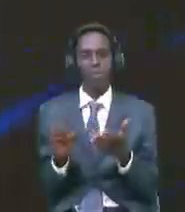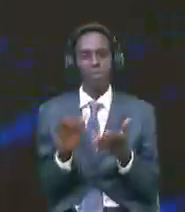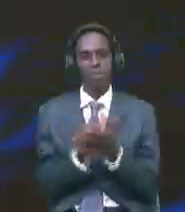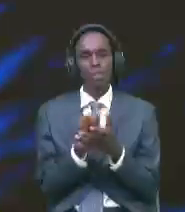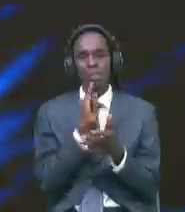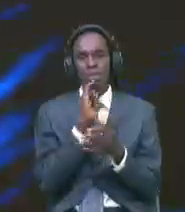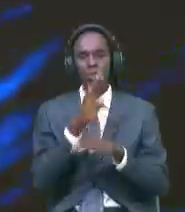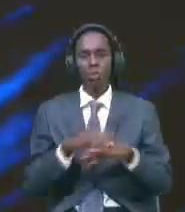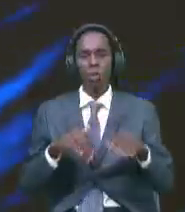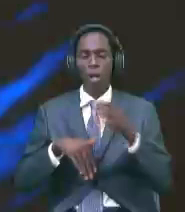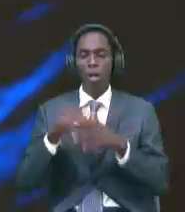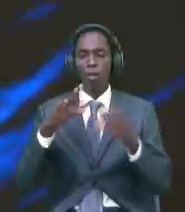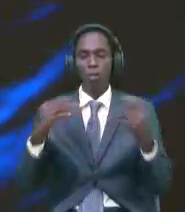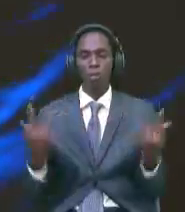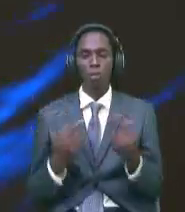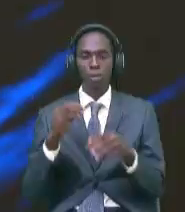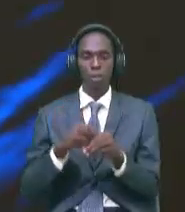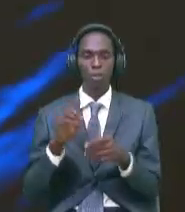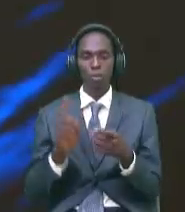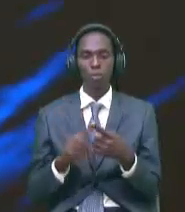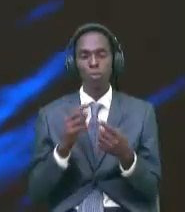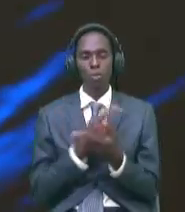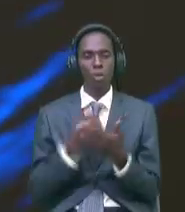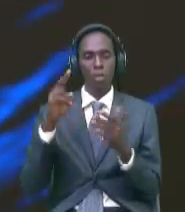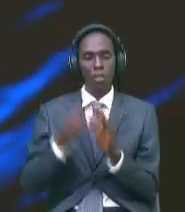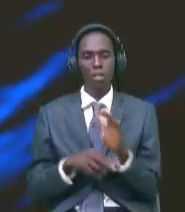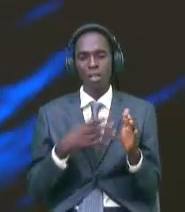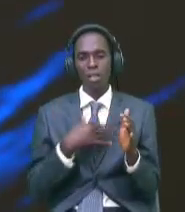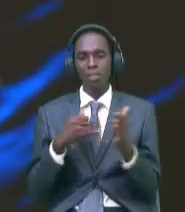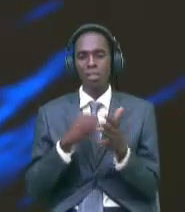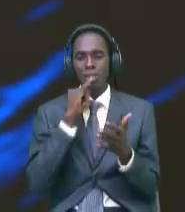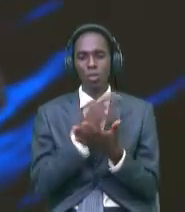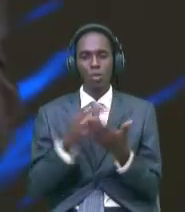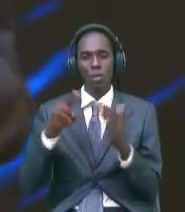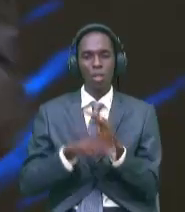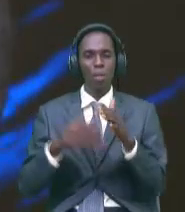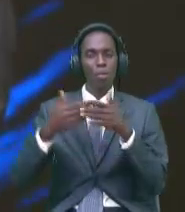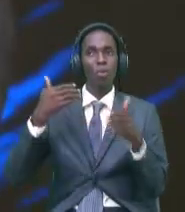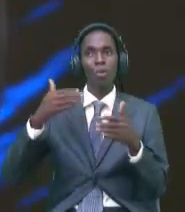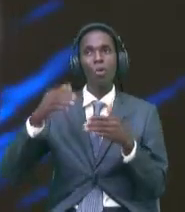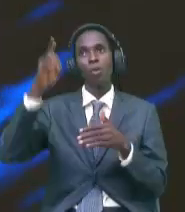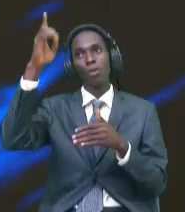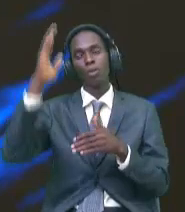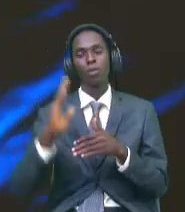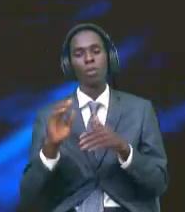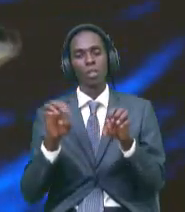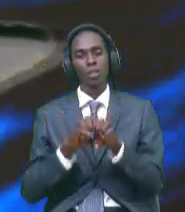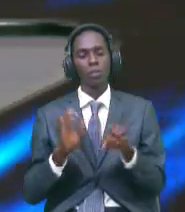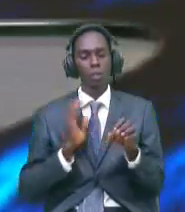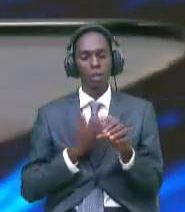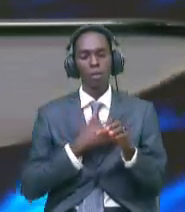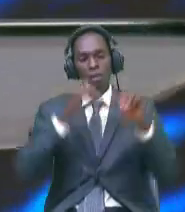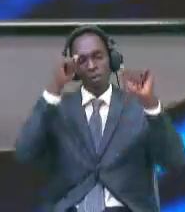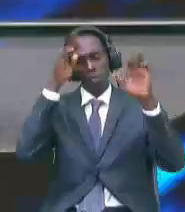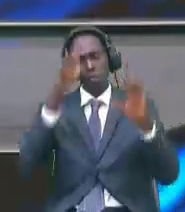of sin into holiness, and it is holiness before God, even our Father, at the